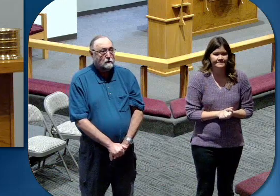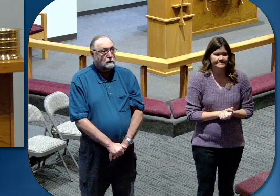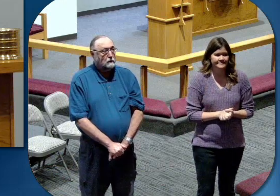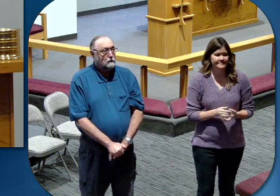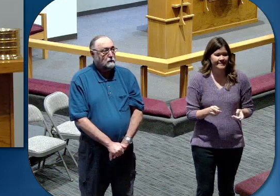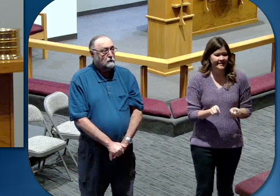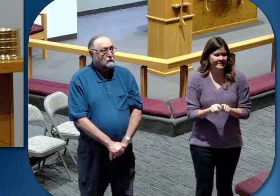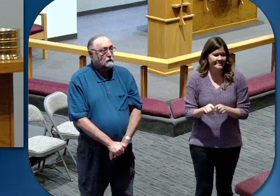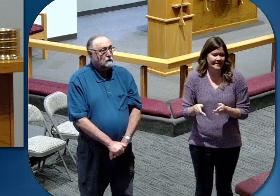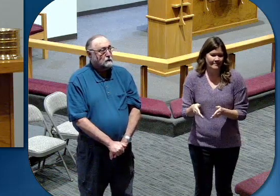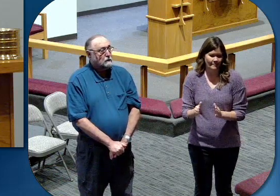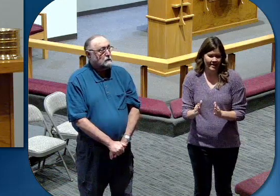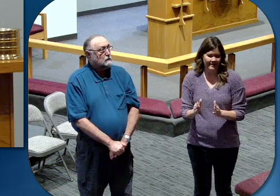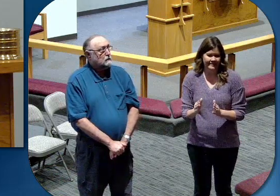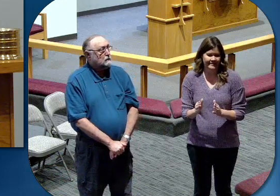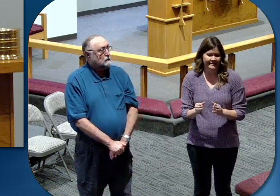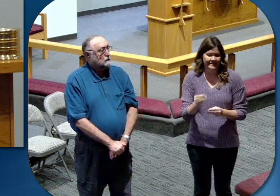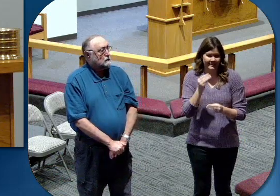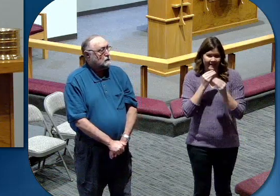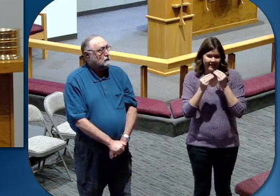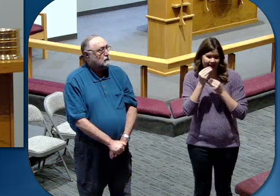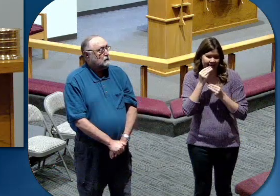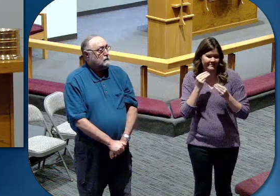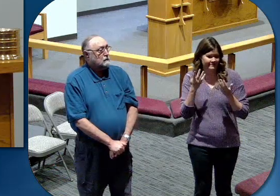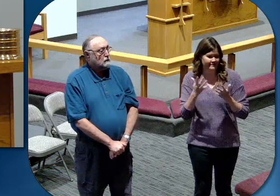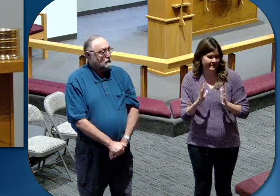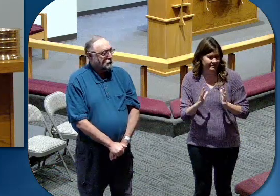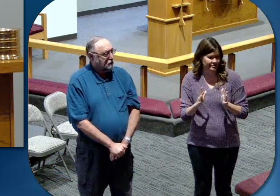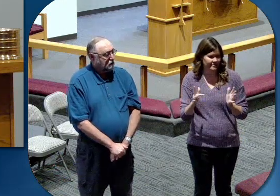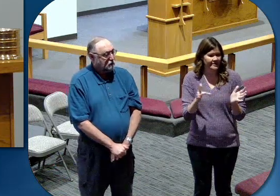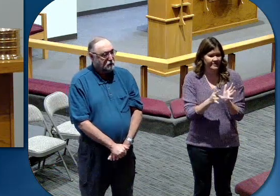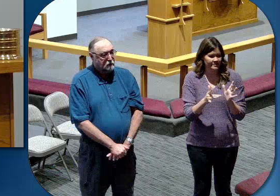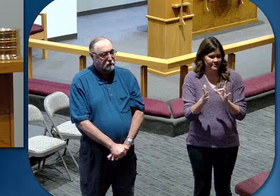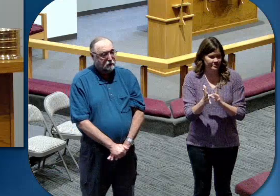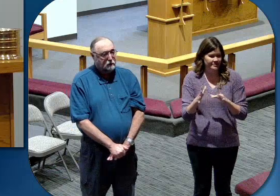In the same way also, after supper, he took the cup.